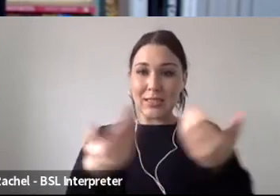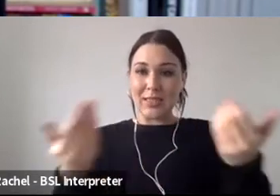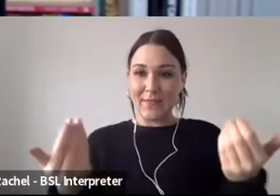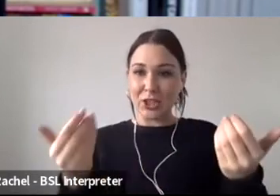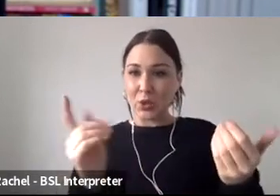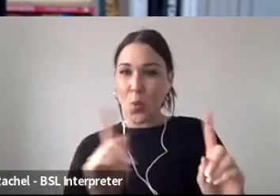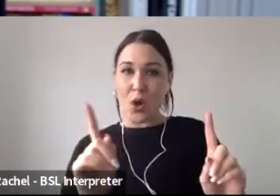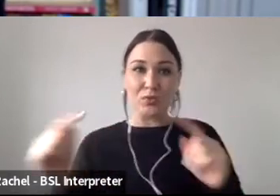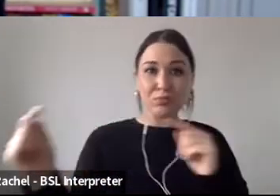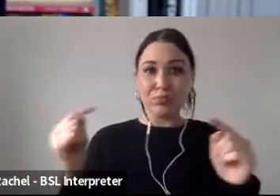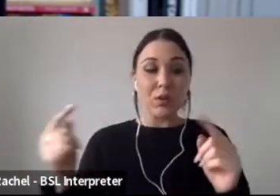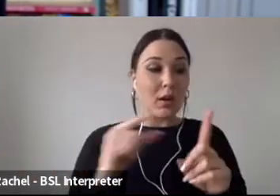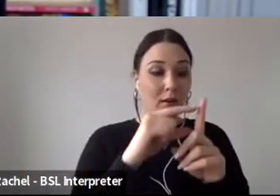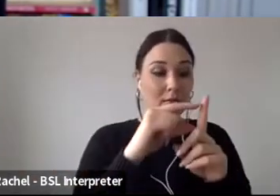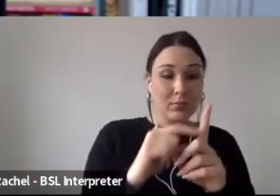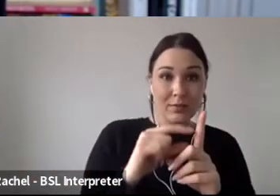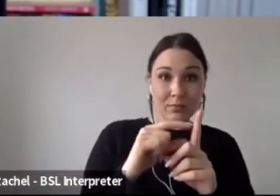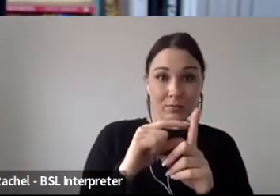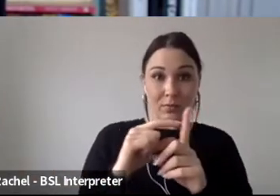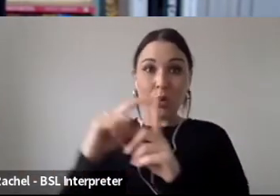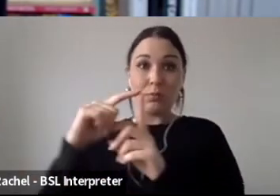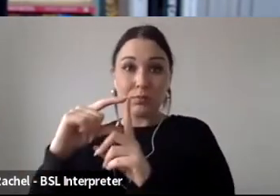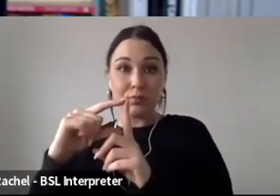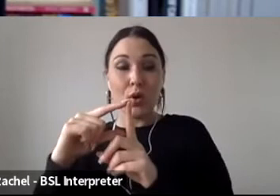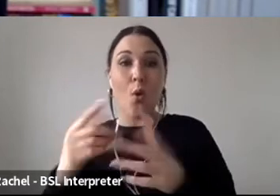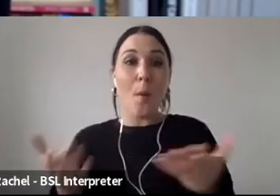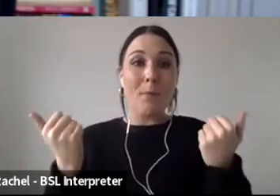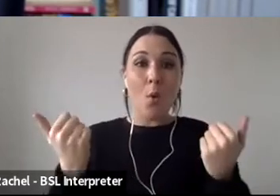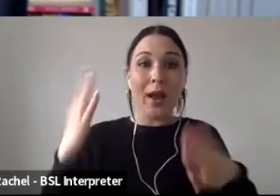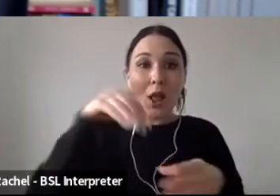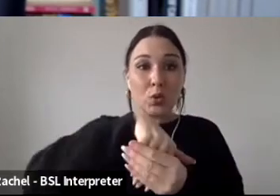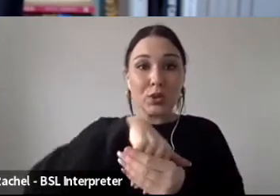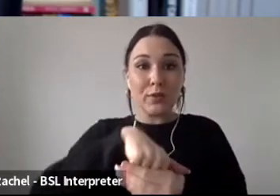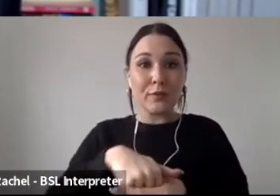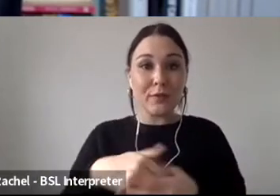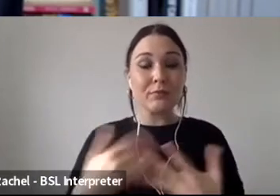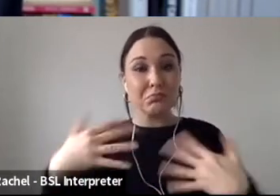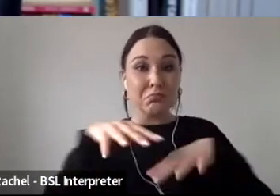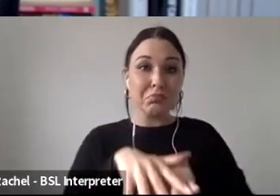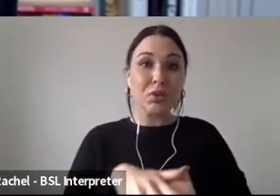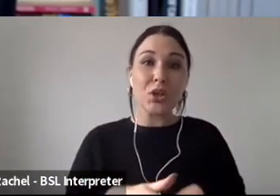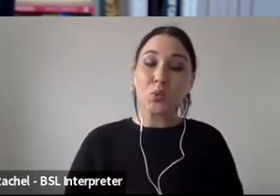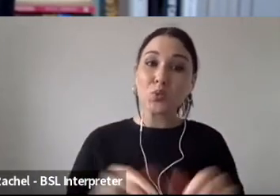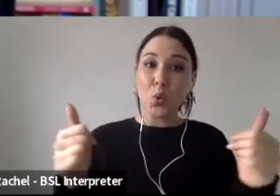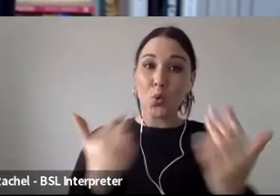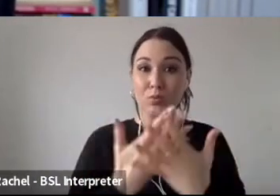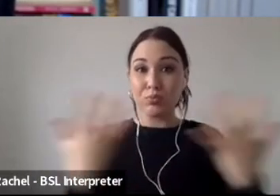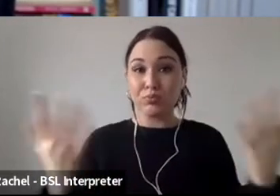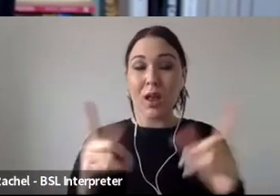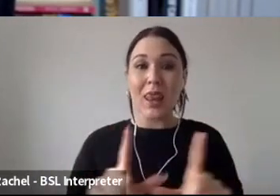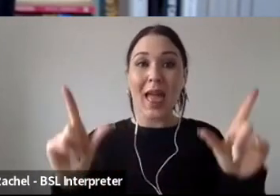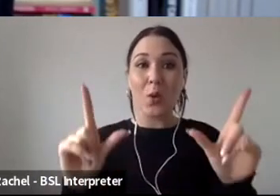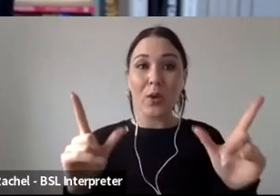and lower D deaf is a helpful division, or whether in fact we should be more inclusive and so on. So it's good to see the language evolving. What